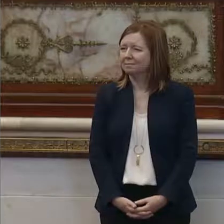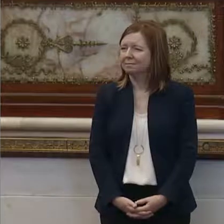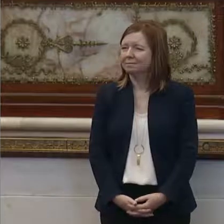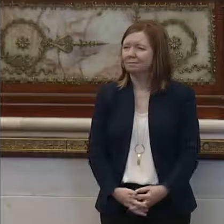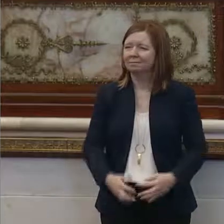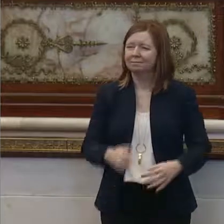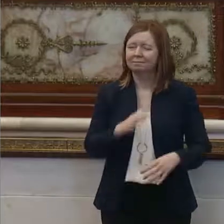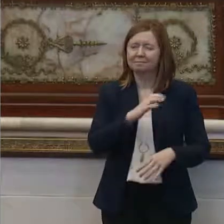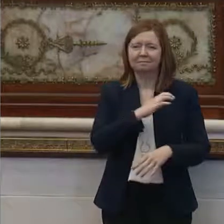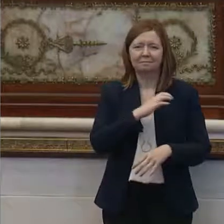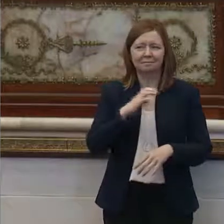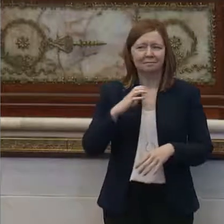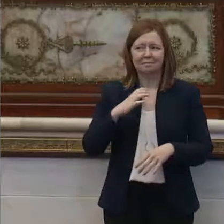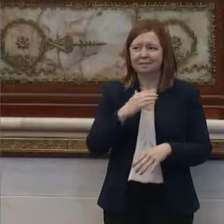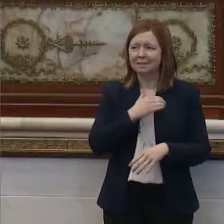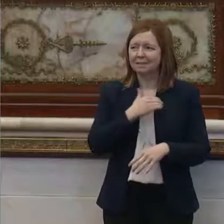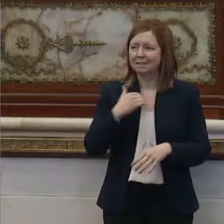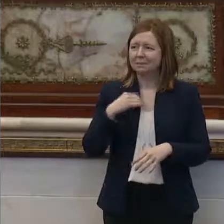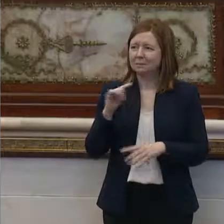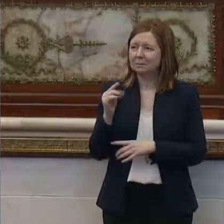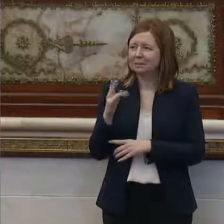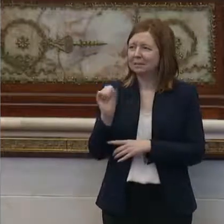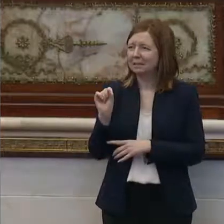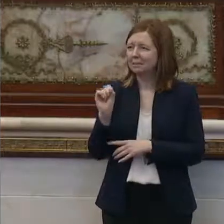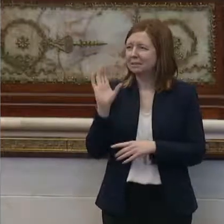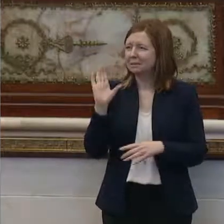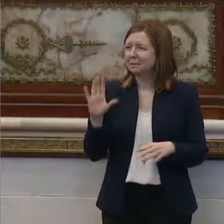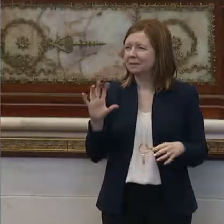Councilmember Thomas is going to jump back on. Okay.